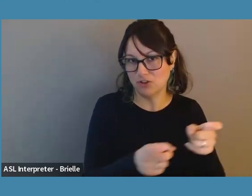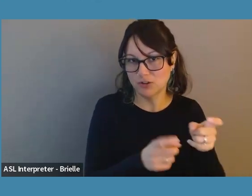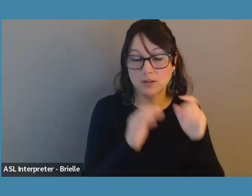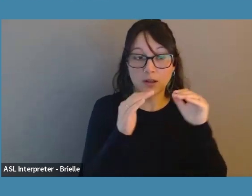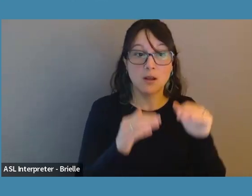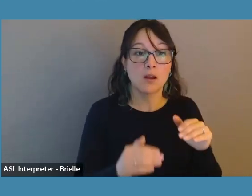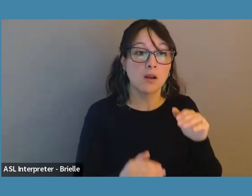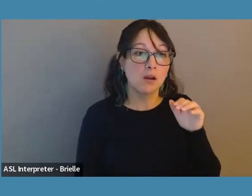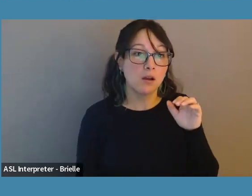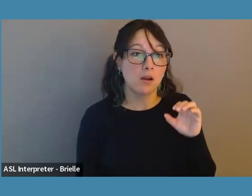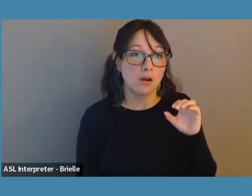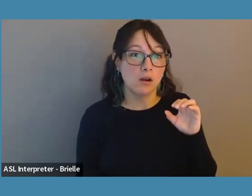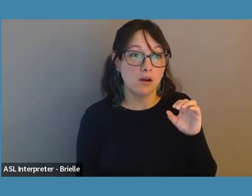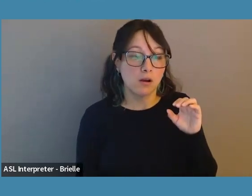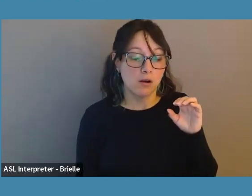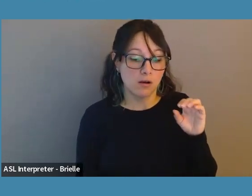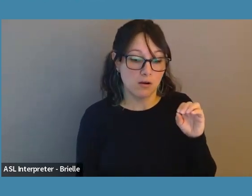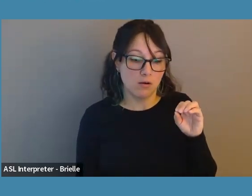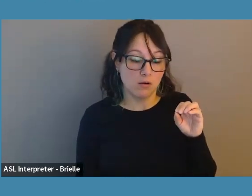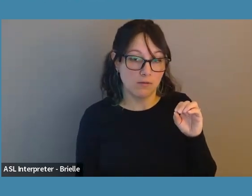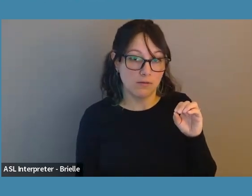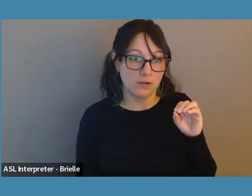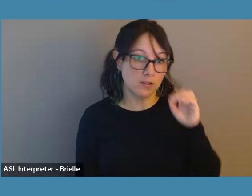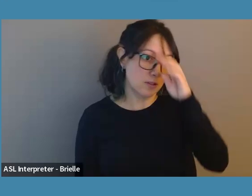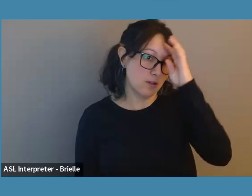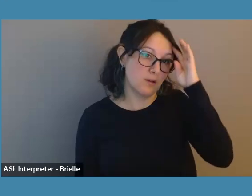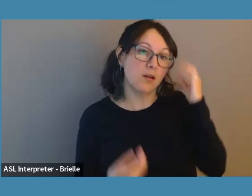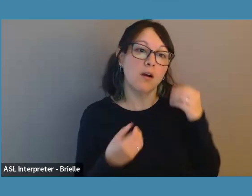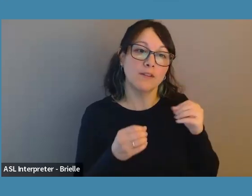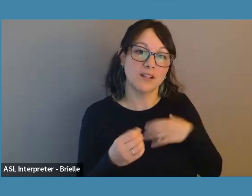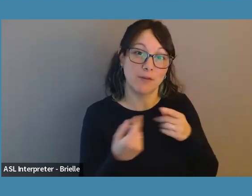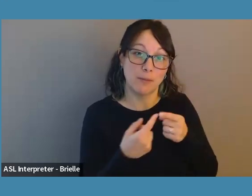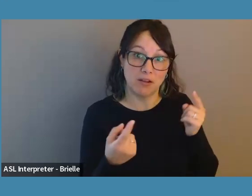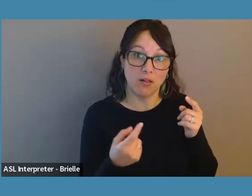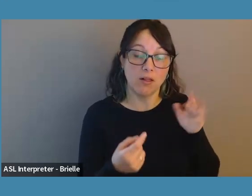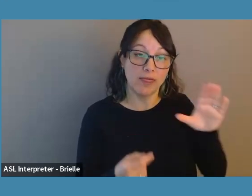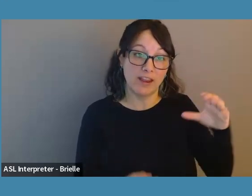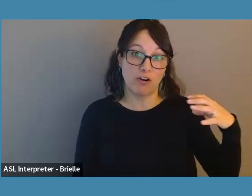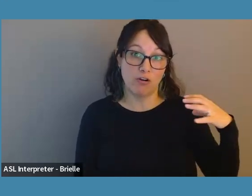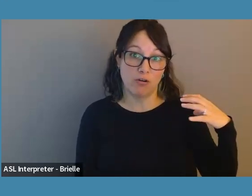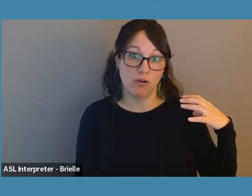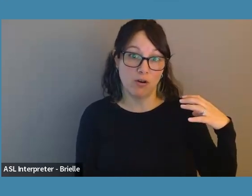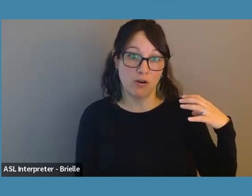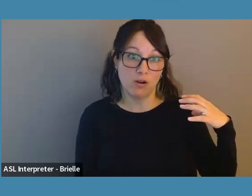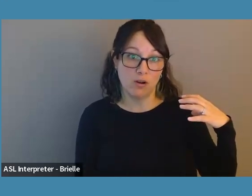Appeal Hearings through DCF employs their hearing officers,